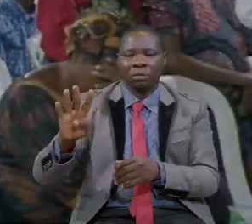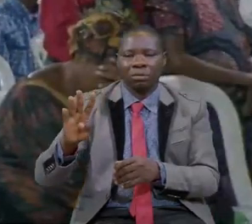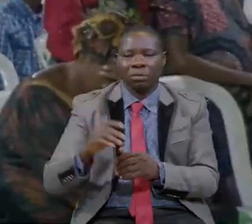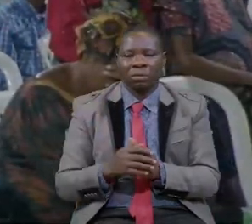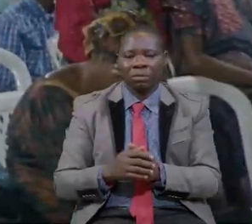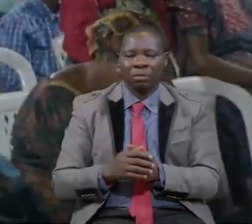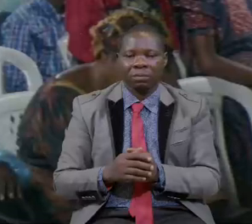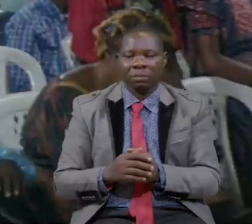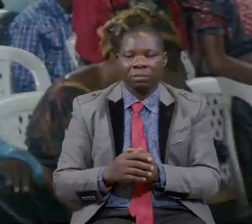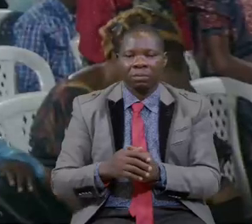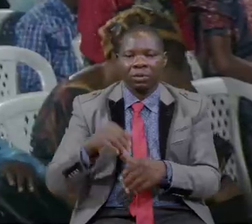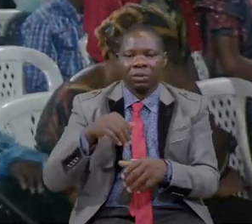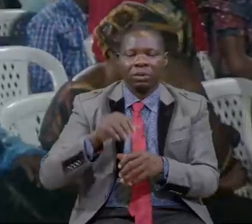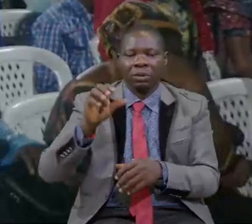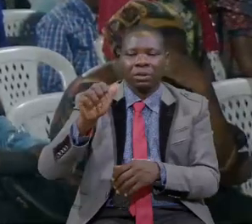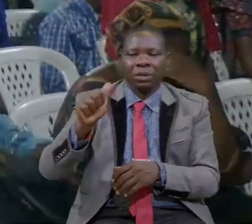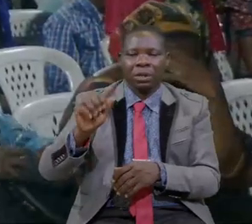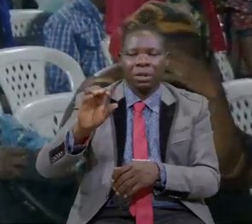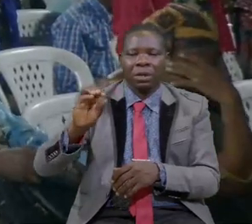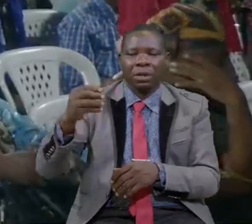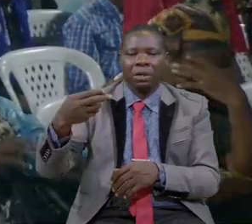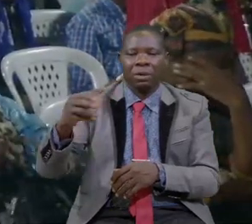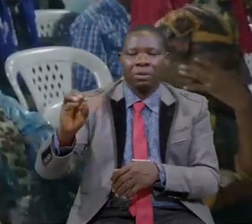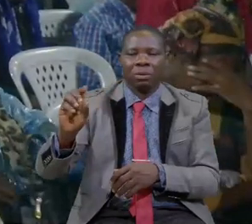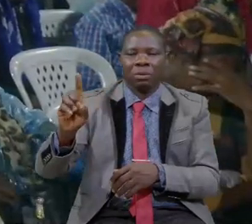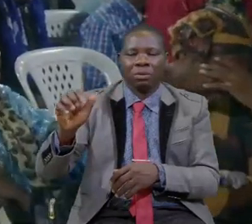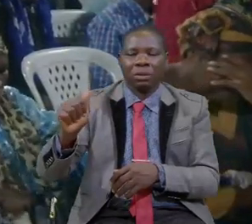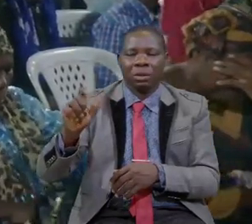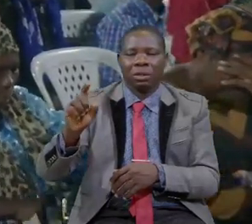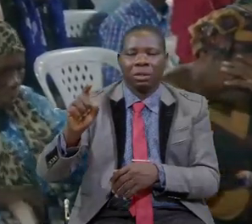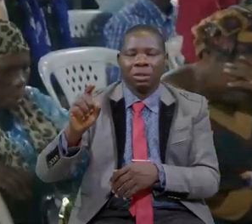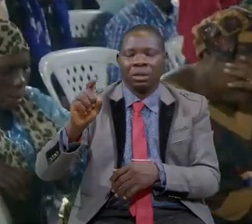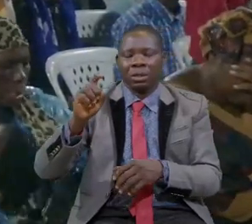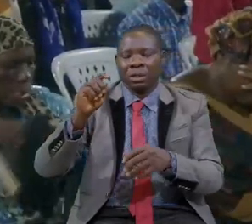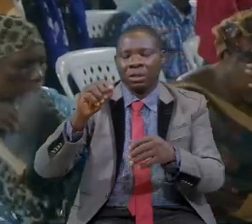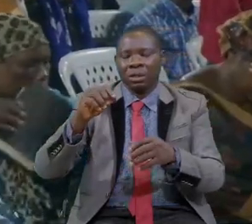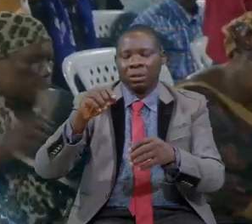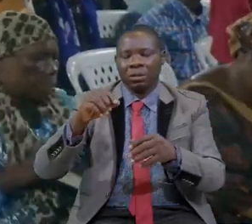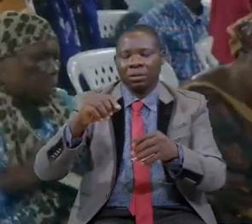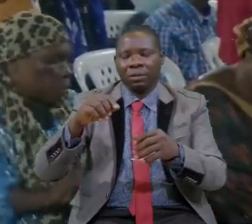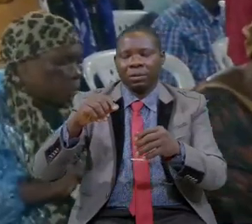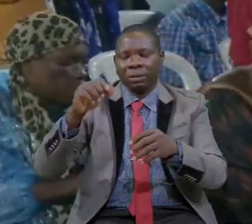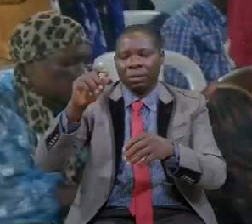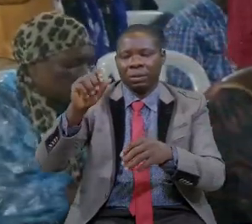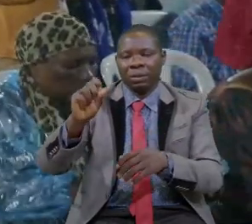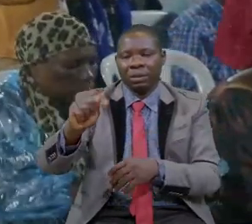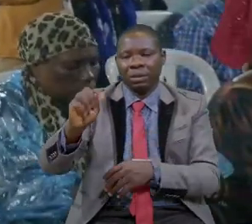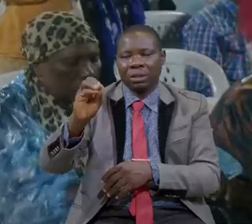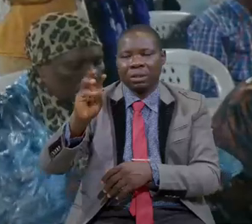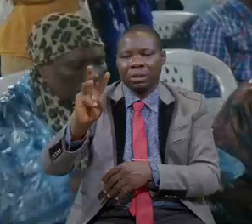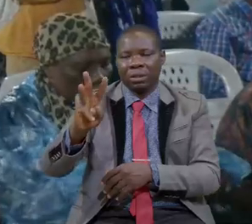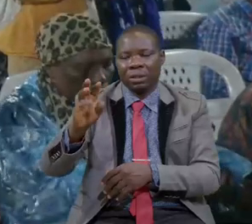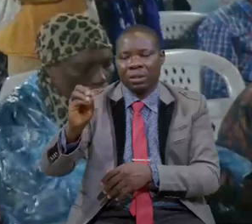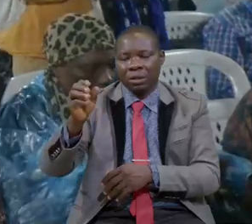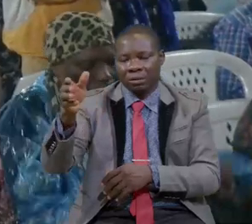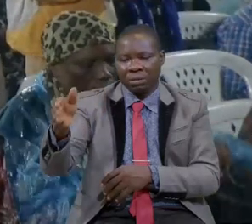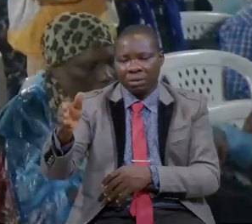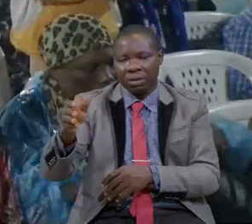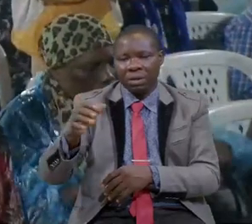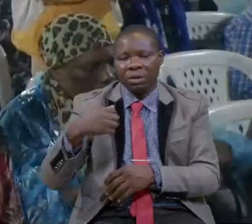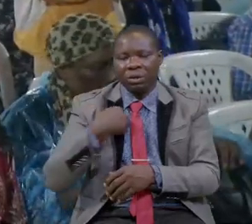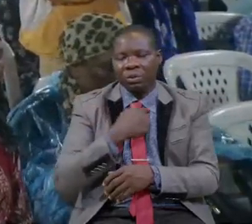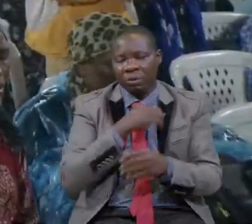Town here. We expect you will be there, so that the